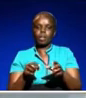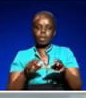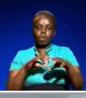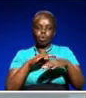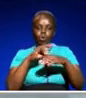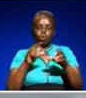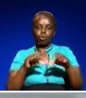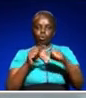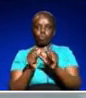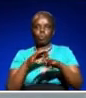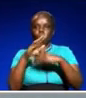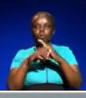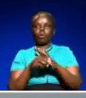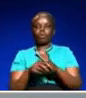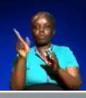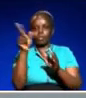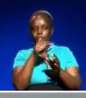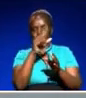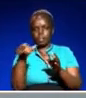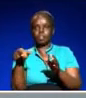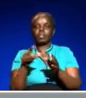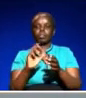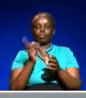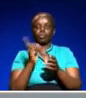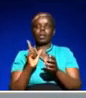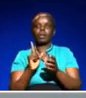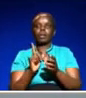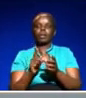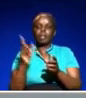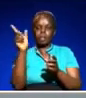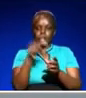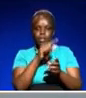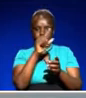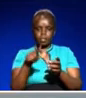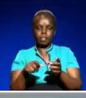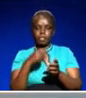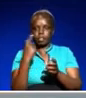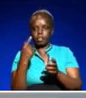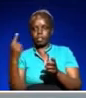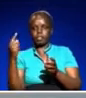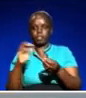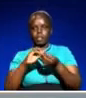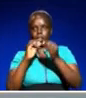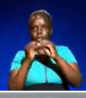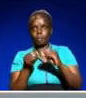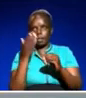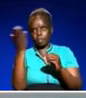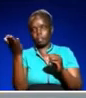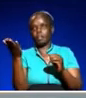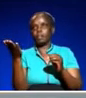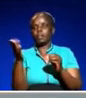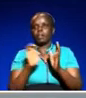the x's where the x is each data point. For